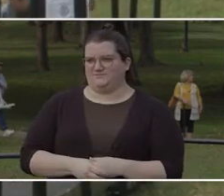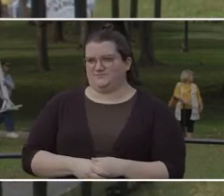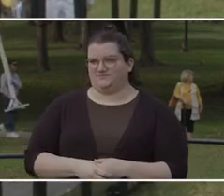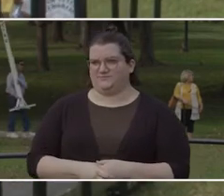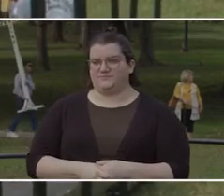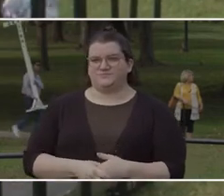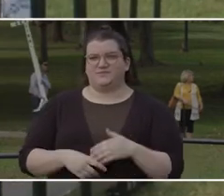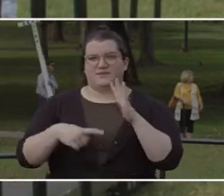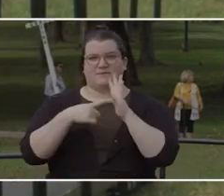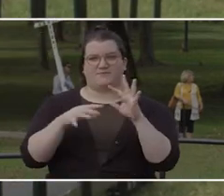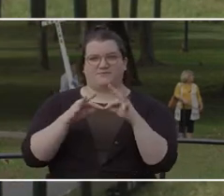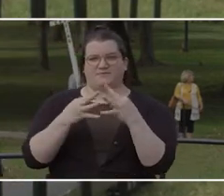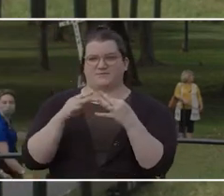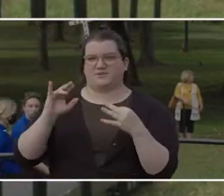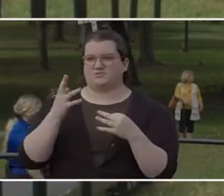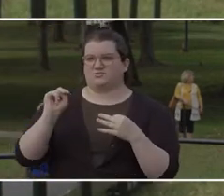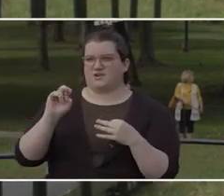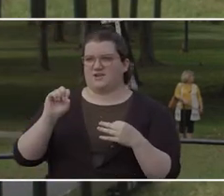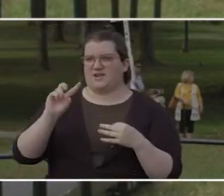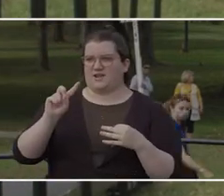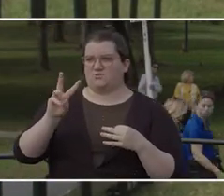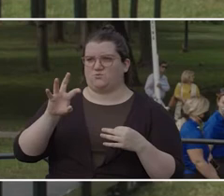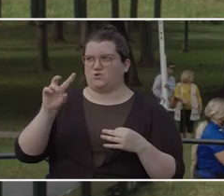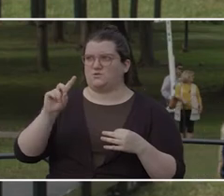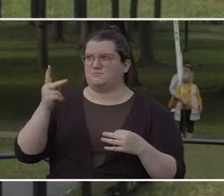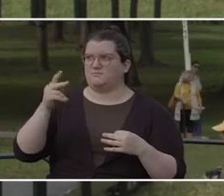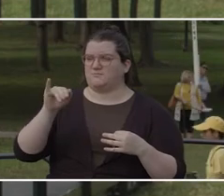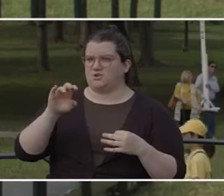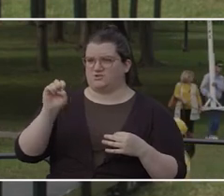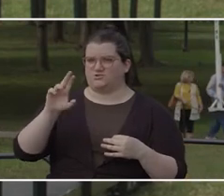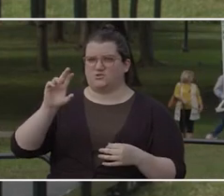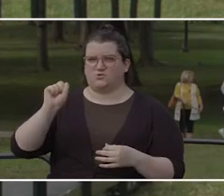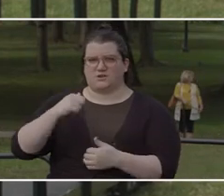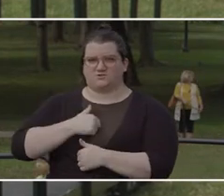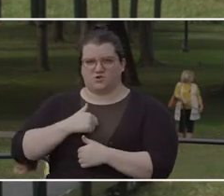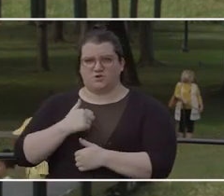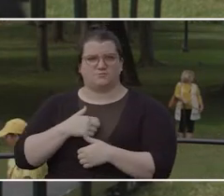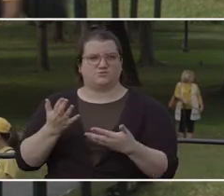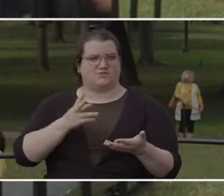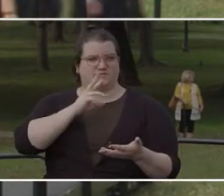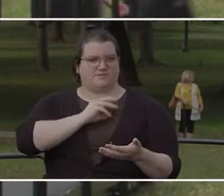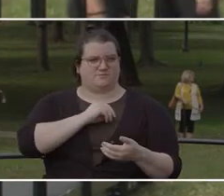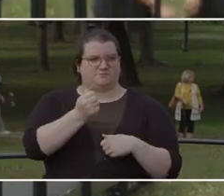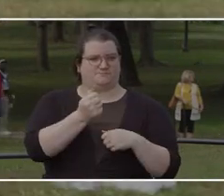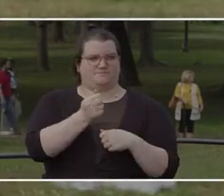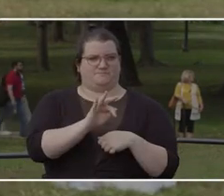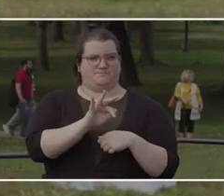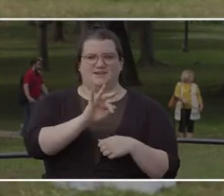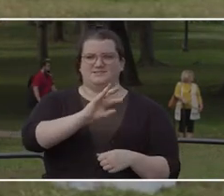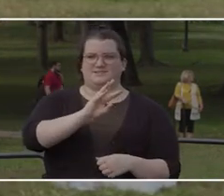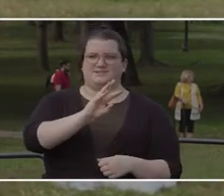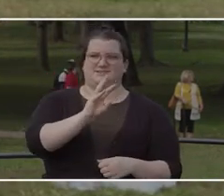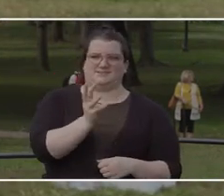On behalf of the family of John Edward Pierce, United States Army, served in Vietnam in 1967-68.